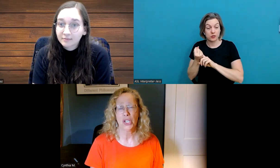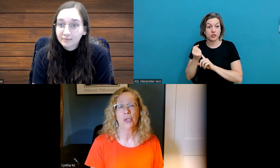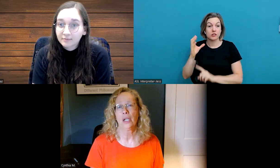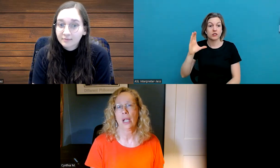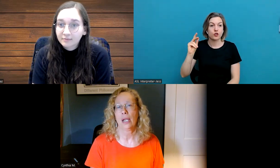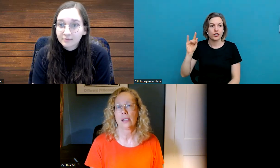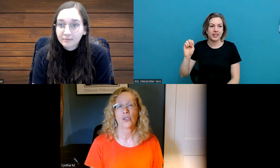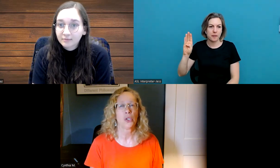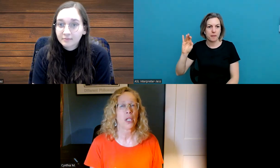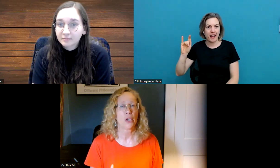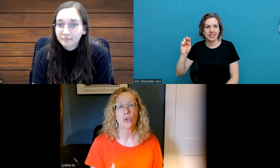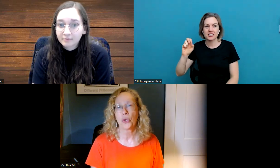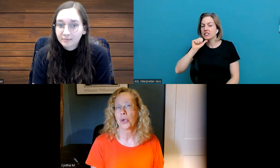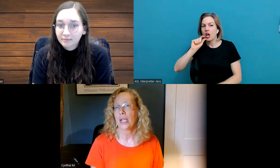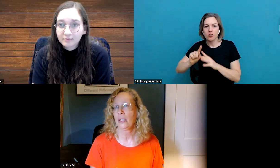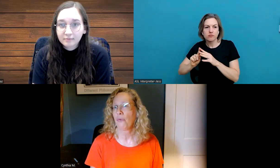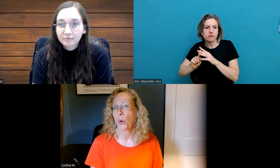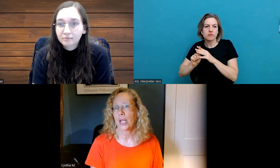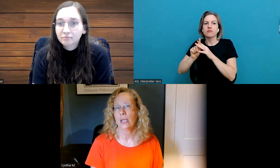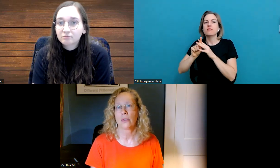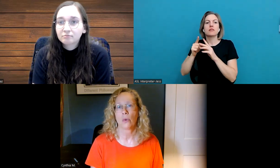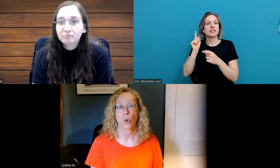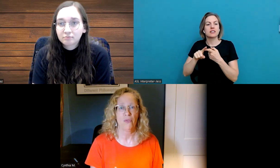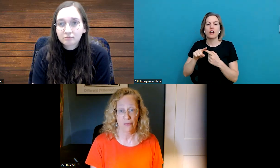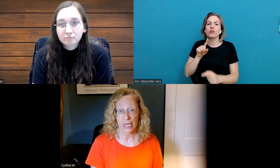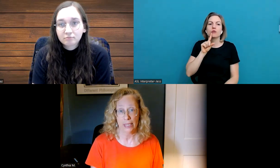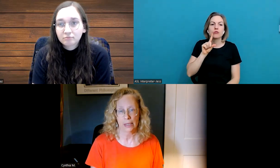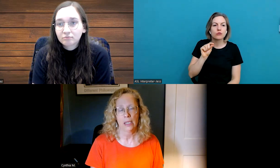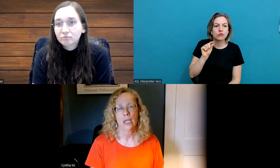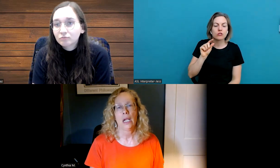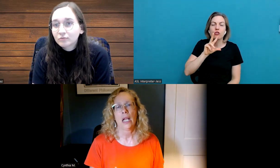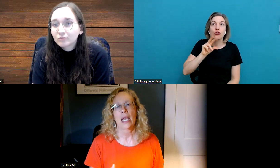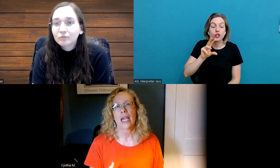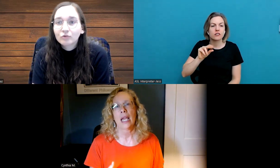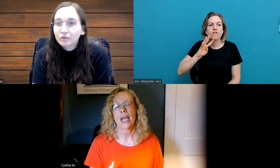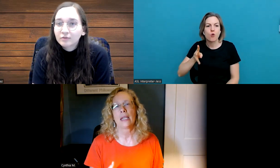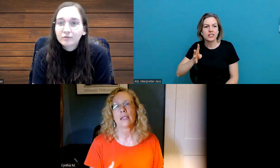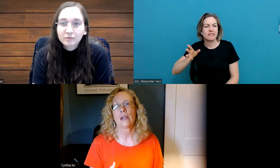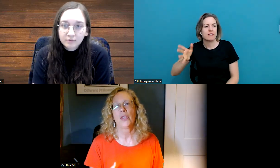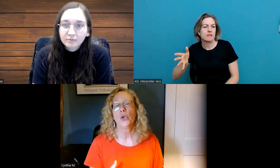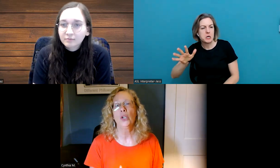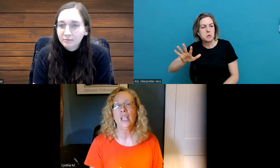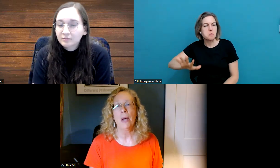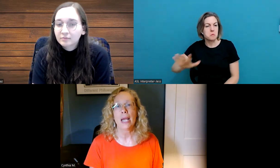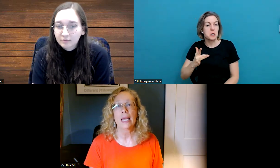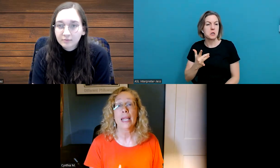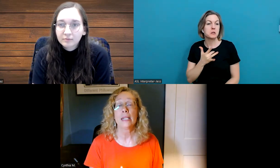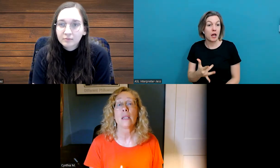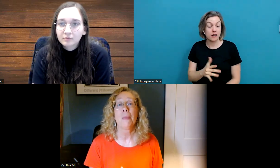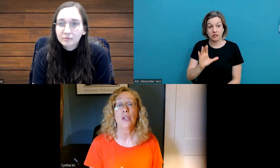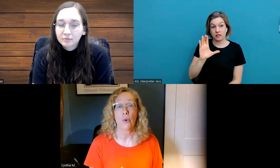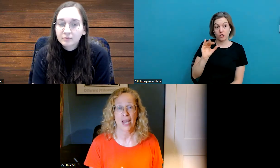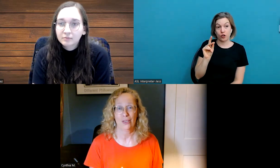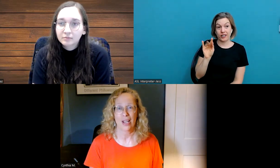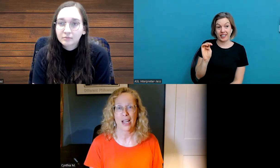to materialize until like your 30s, 40s, or 50s. And the cookie bite hits